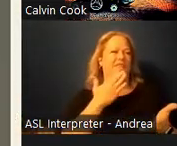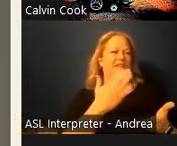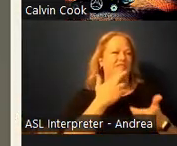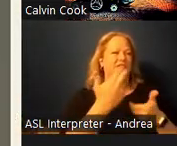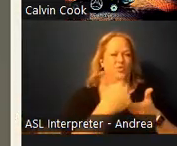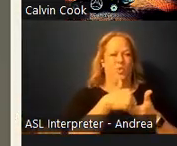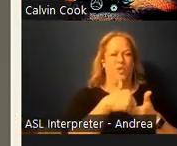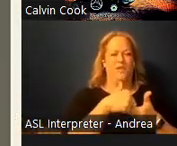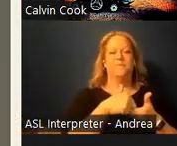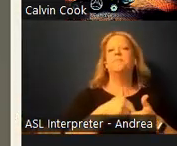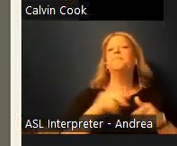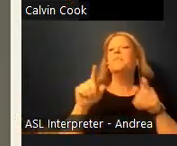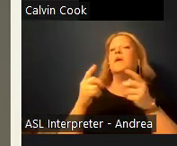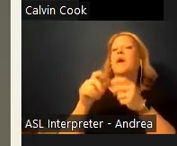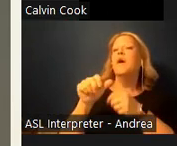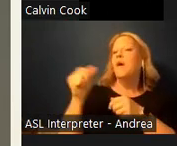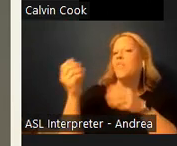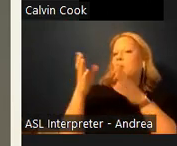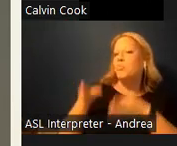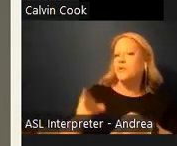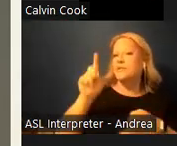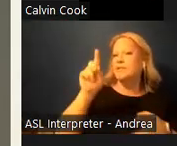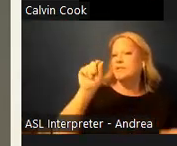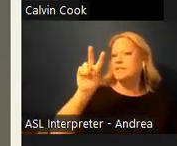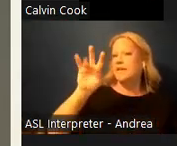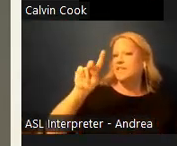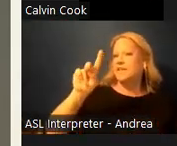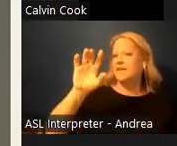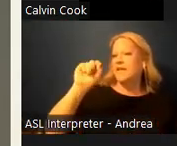Another one of our panelists is David Carey. He is an